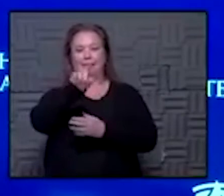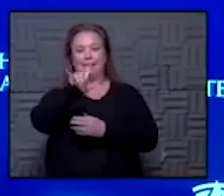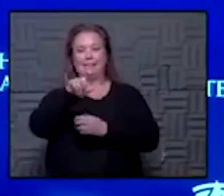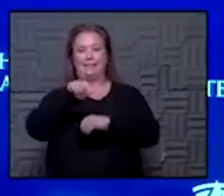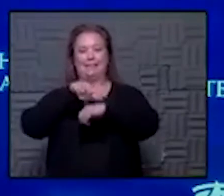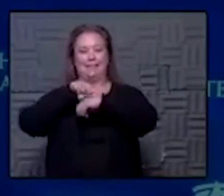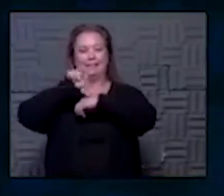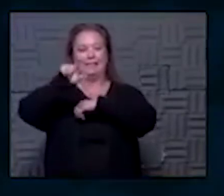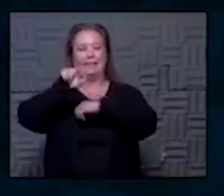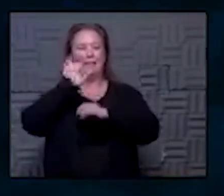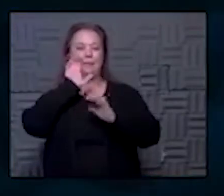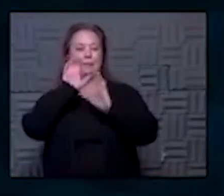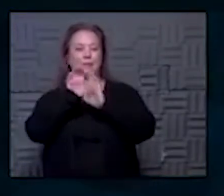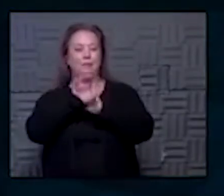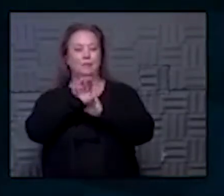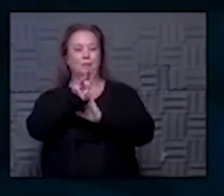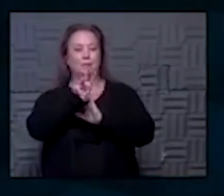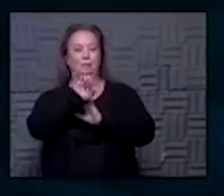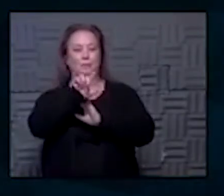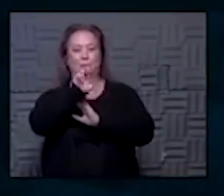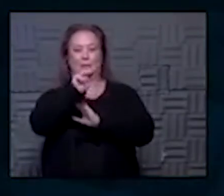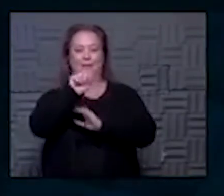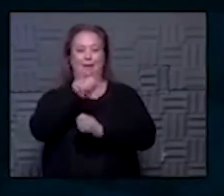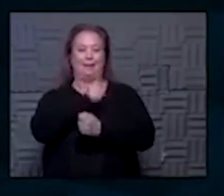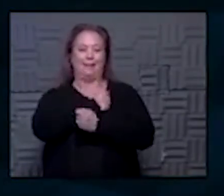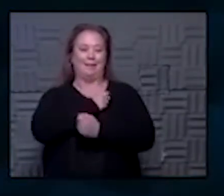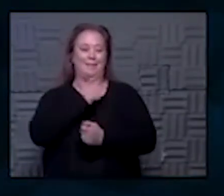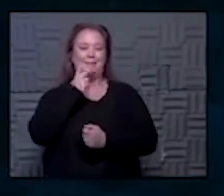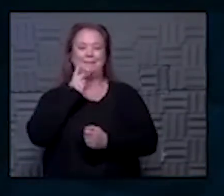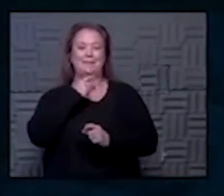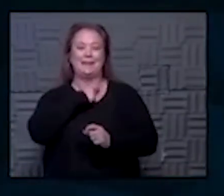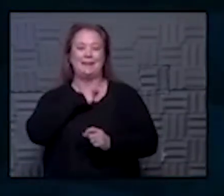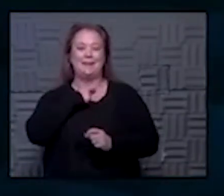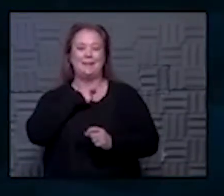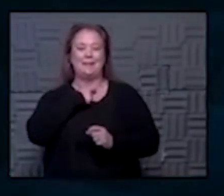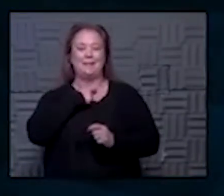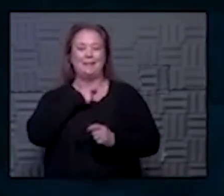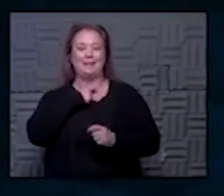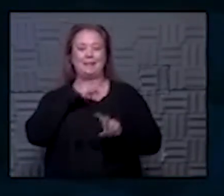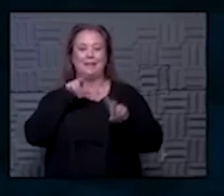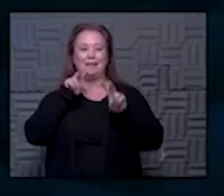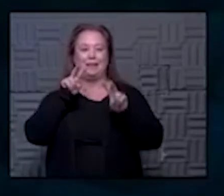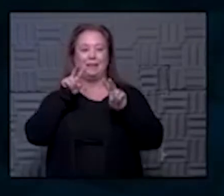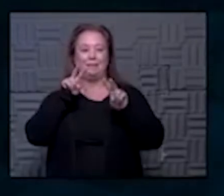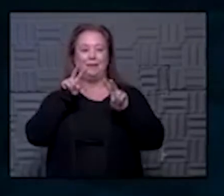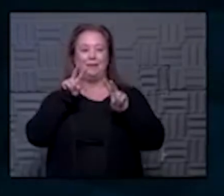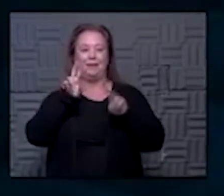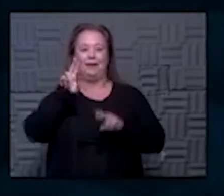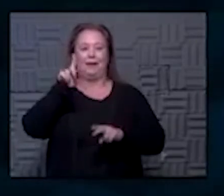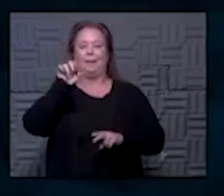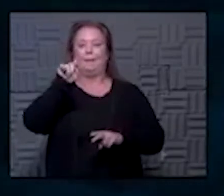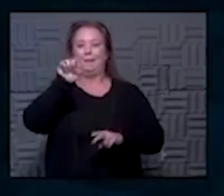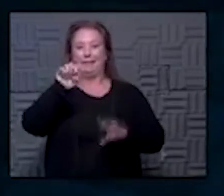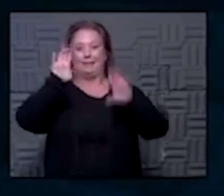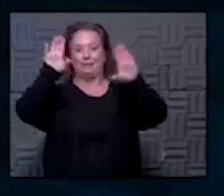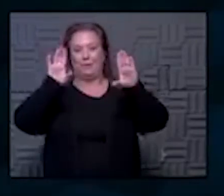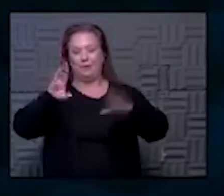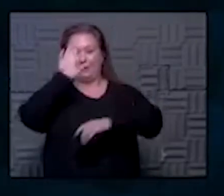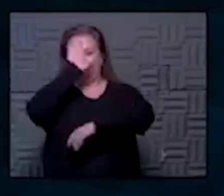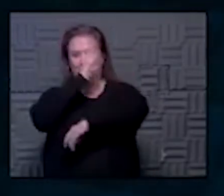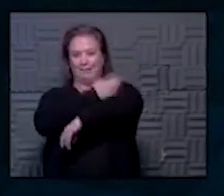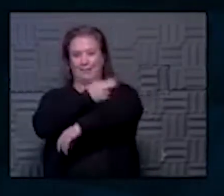this photo. She says Wilma, who I love the pink collar, is keeping up with our updates, which is wonderful. And her